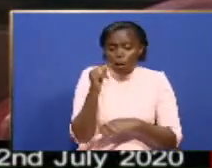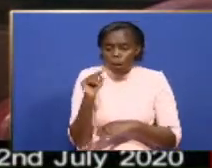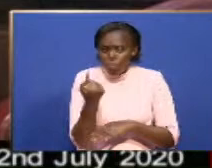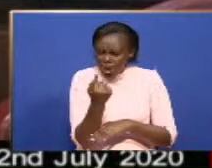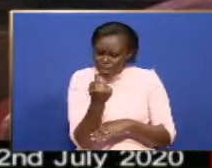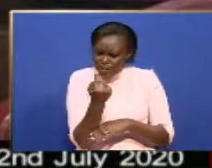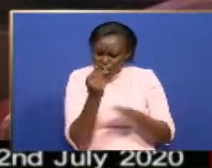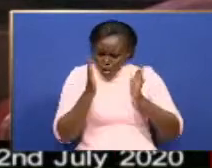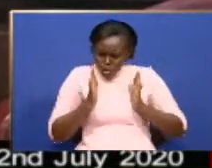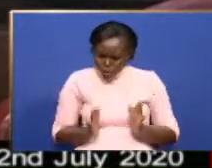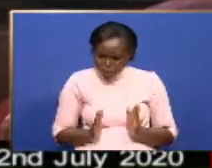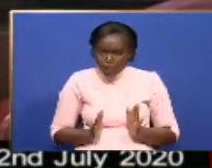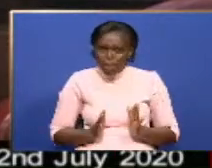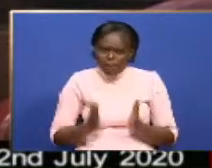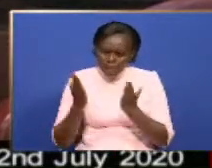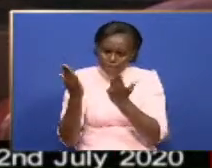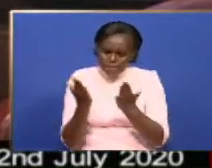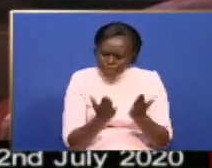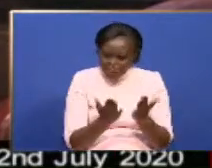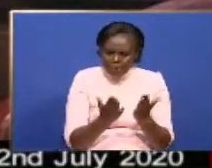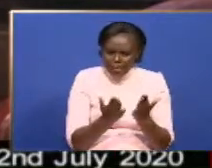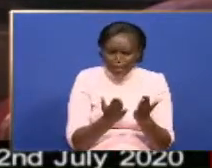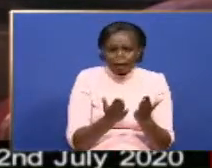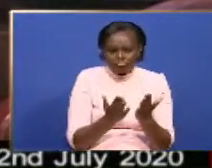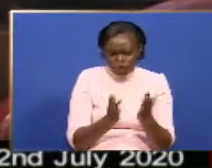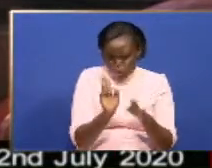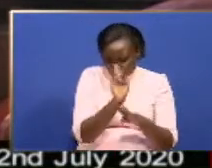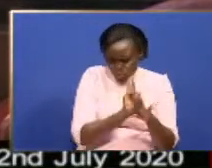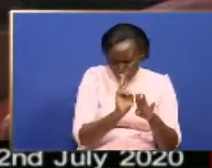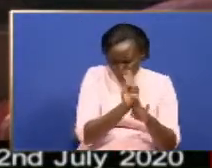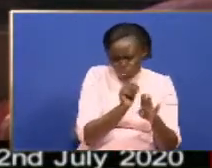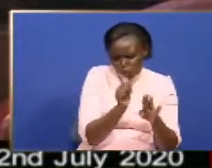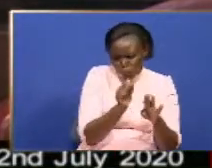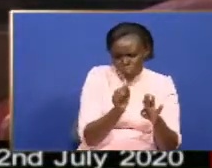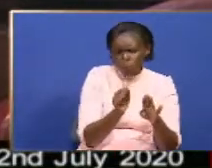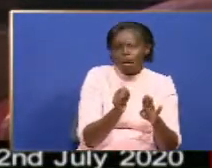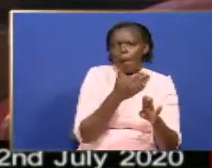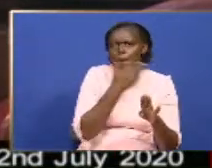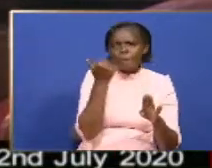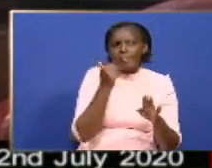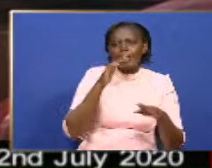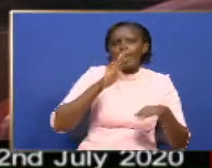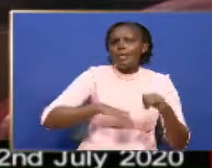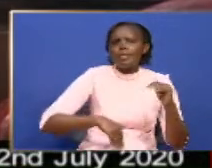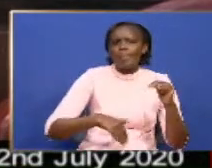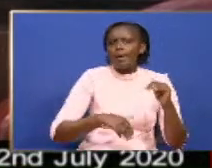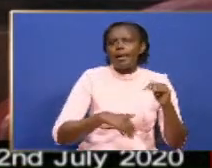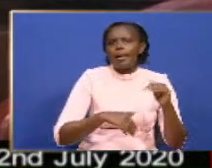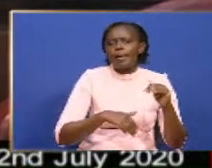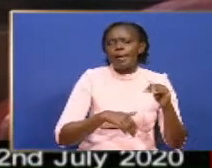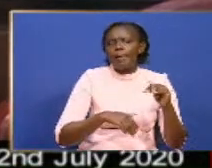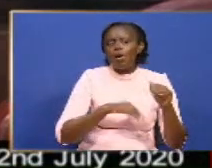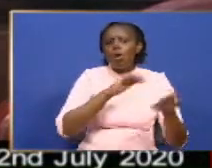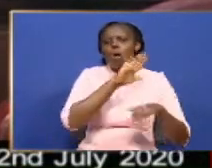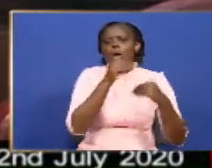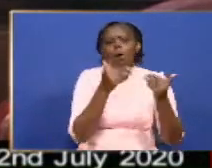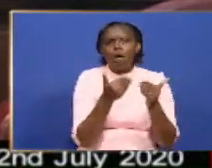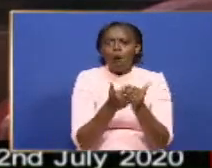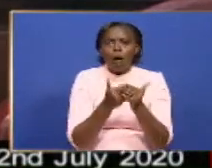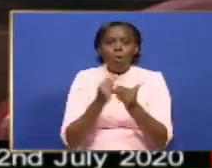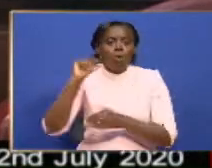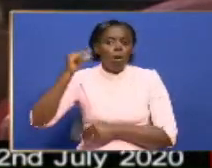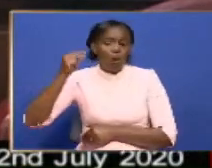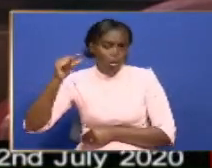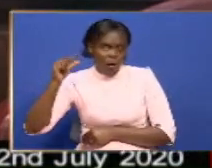single human brain channeled to proper use is more worth than all the gold